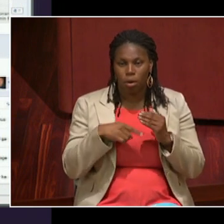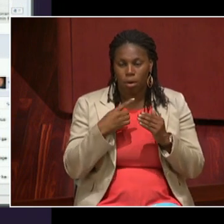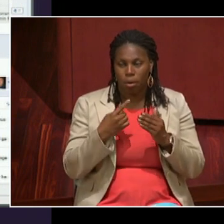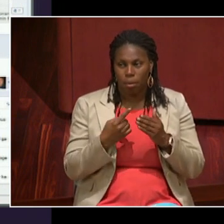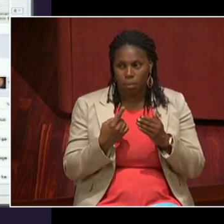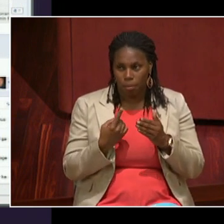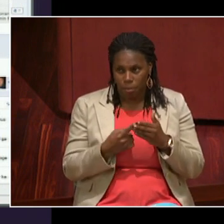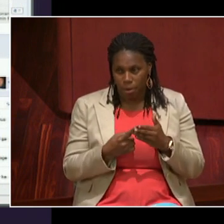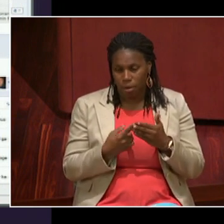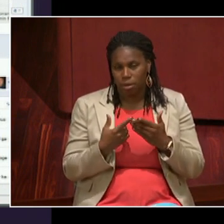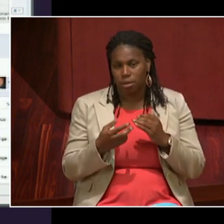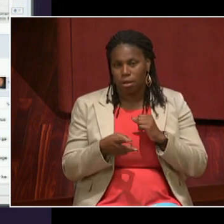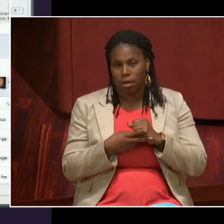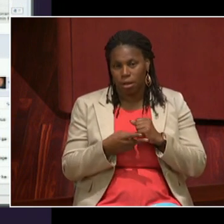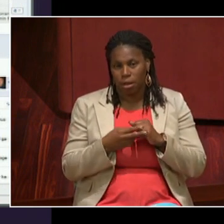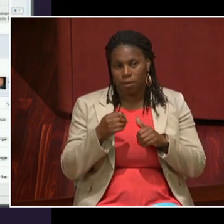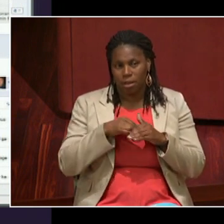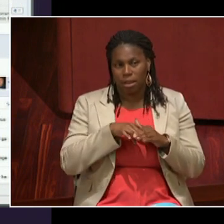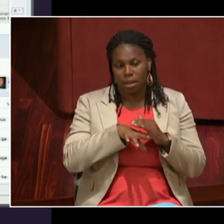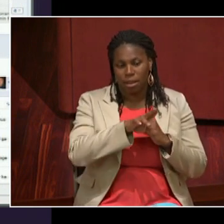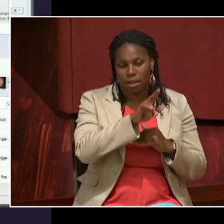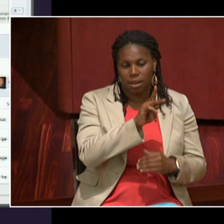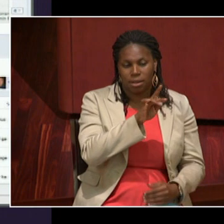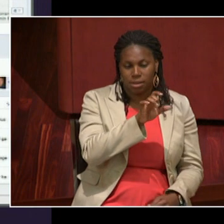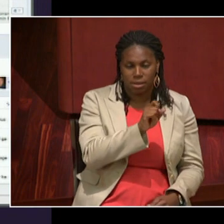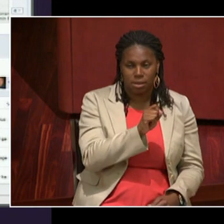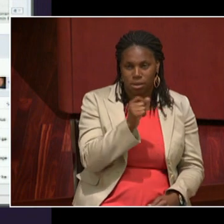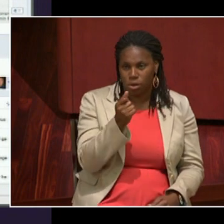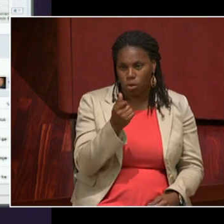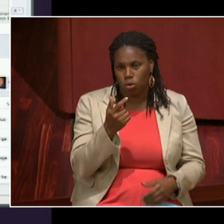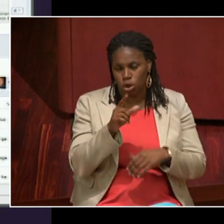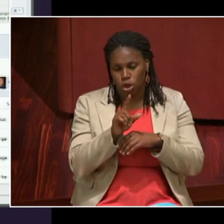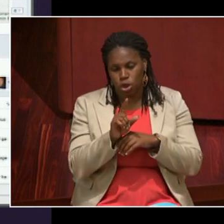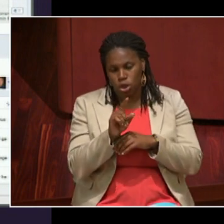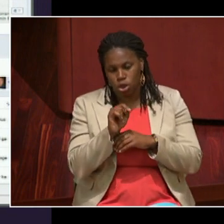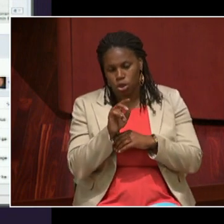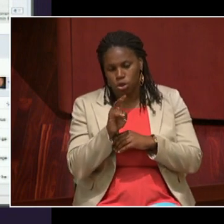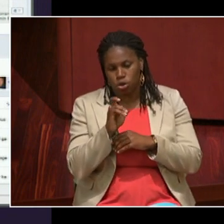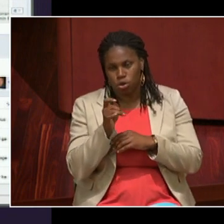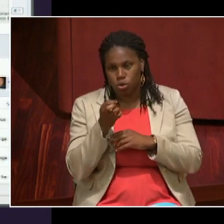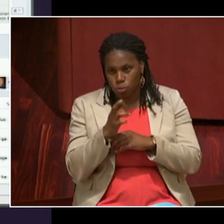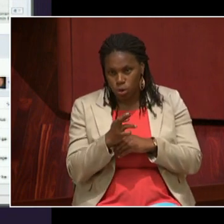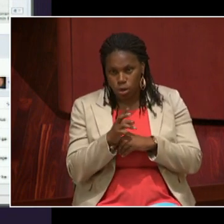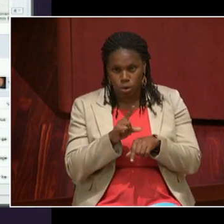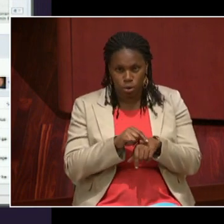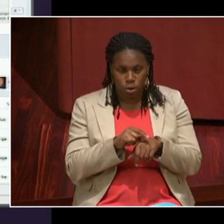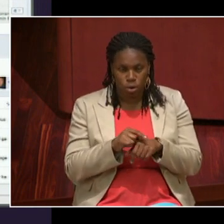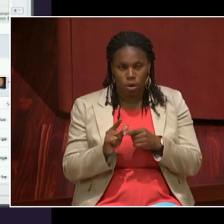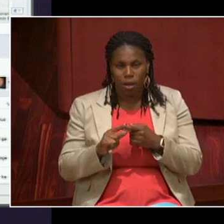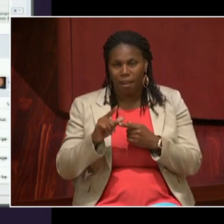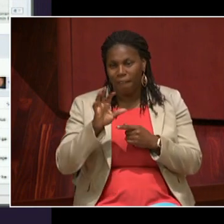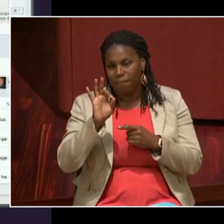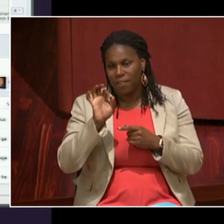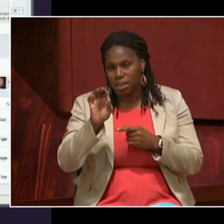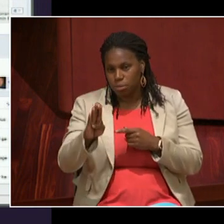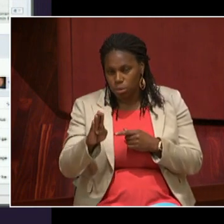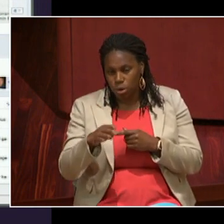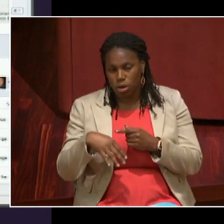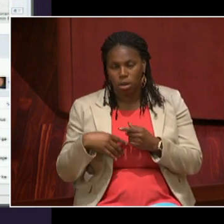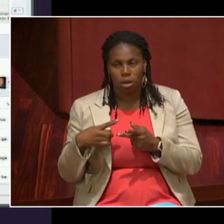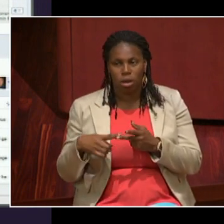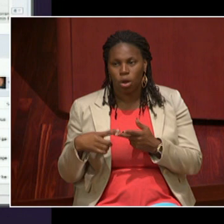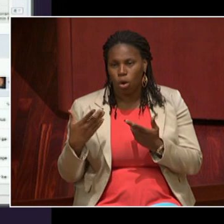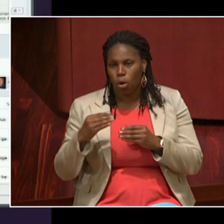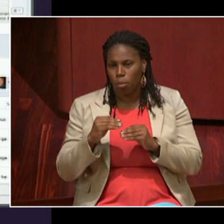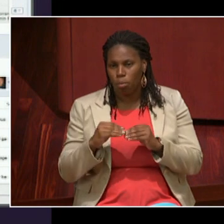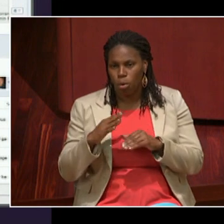Kansas City, you can follow us on Twitter, like us on Facebook. We hope that you'll join us online. We have a lot of content that we share there and a lot